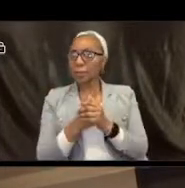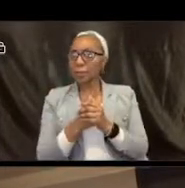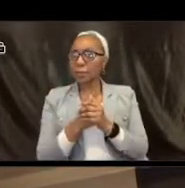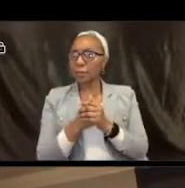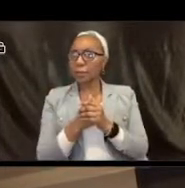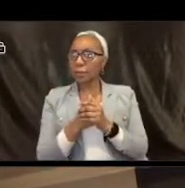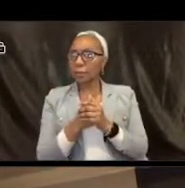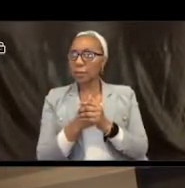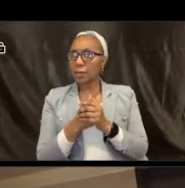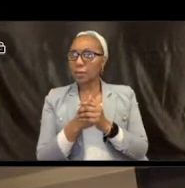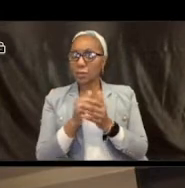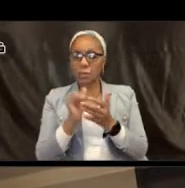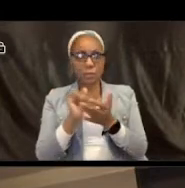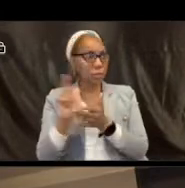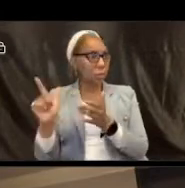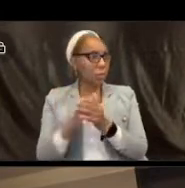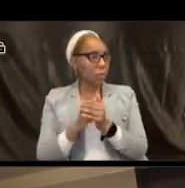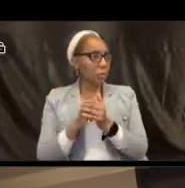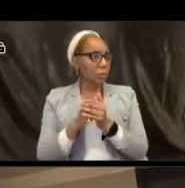that's on which item is that?